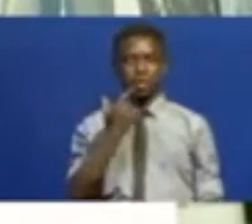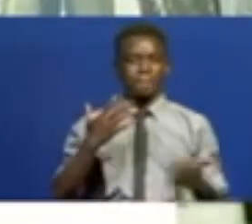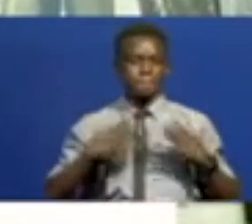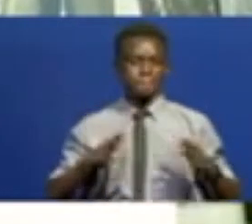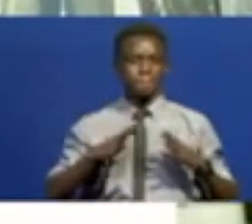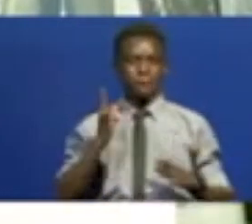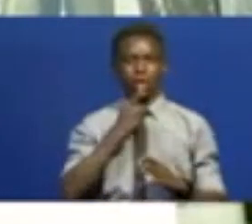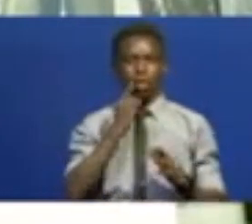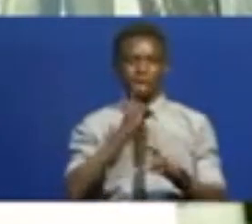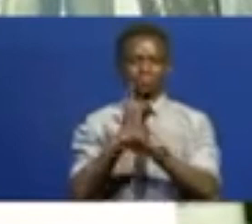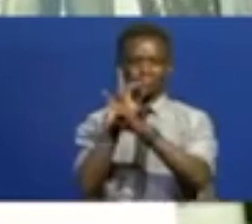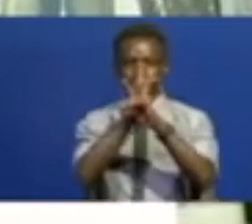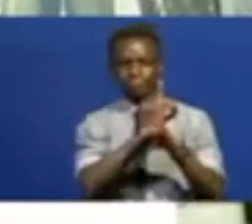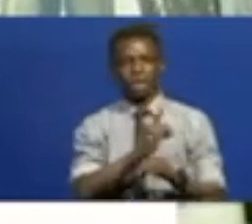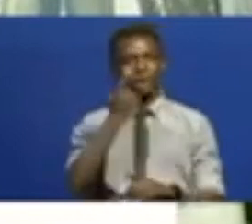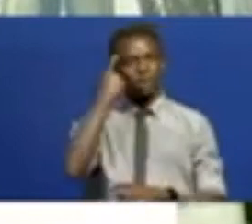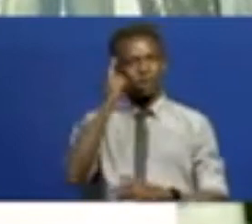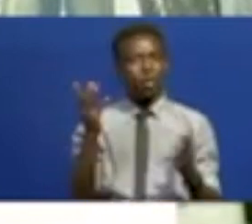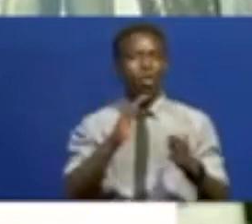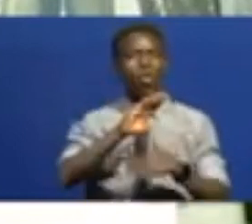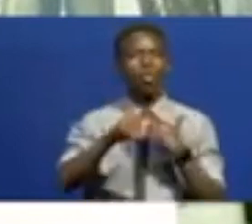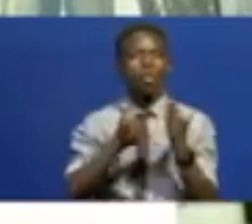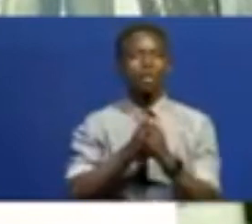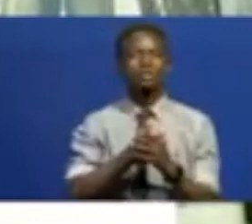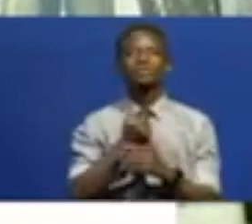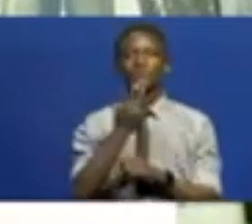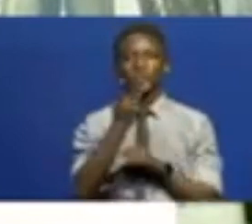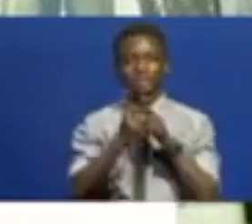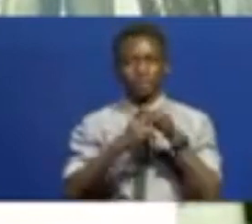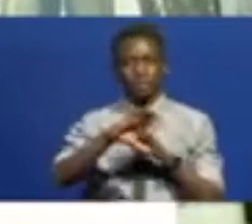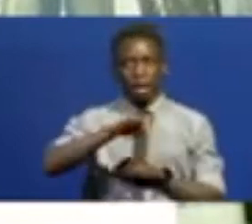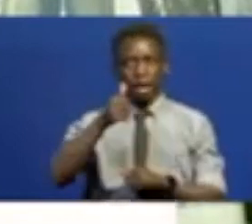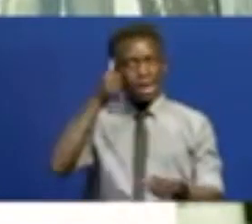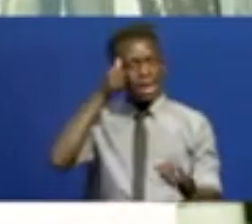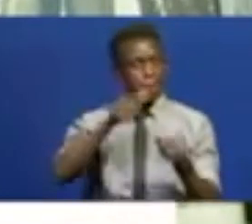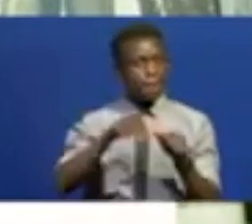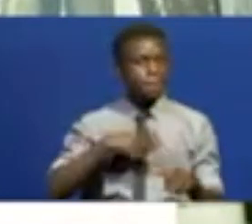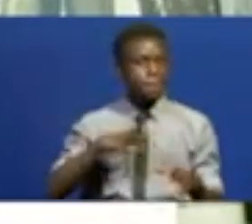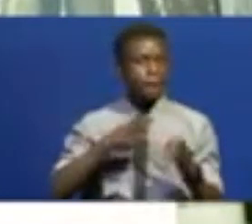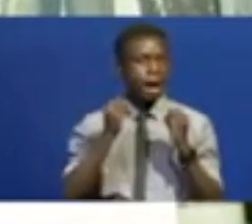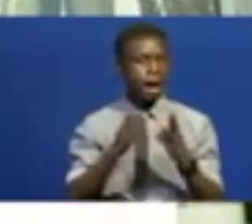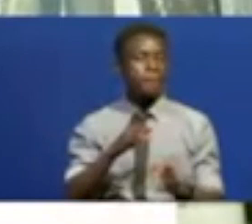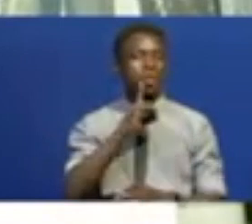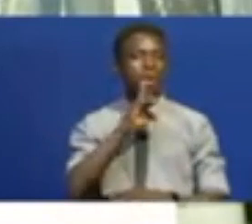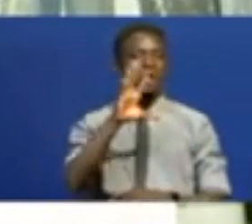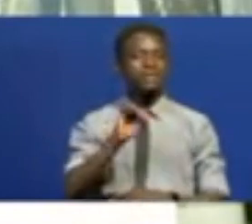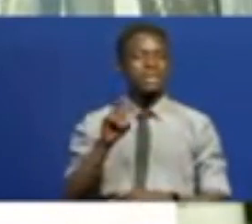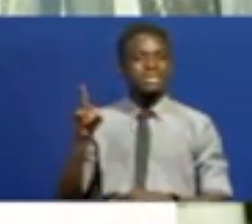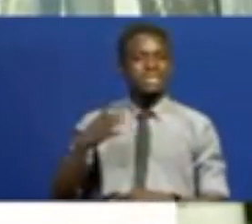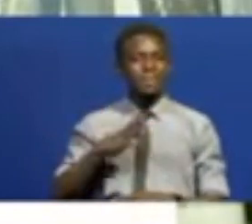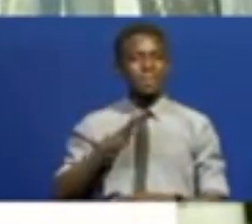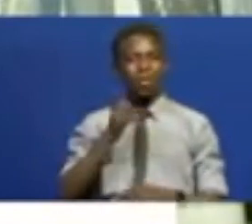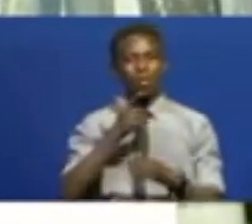from all the 47 counties in the country. I understand they're about 150, and these are some of the Mashujaas, or the heroes